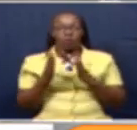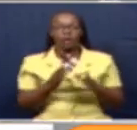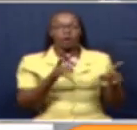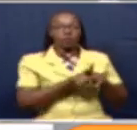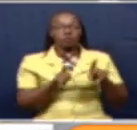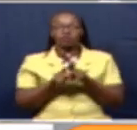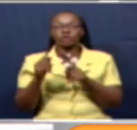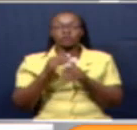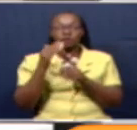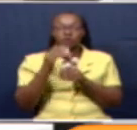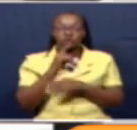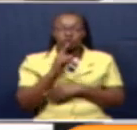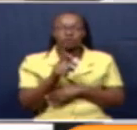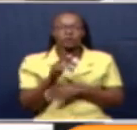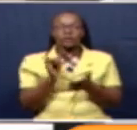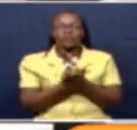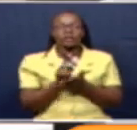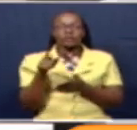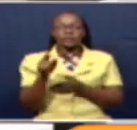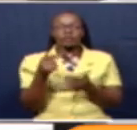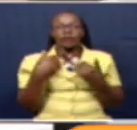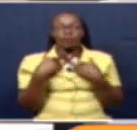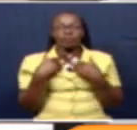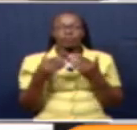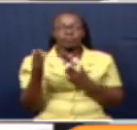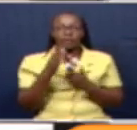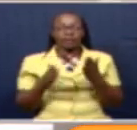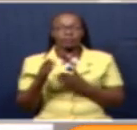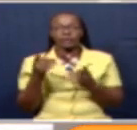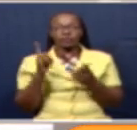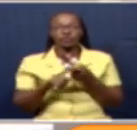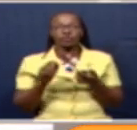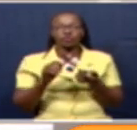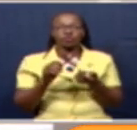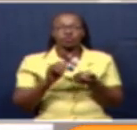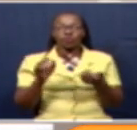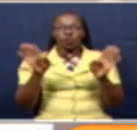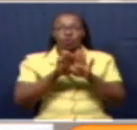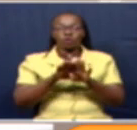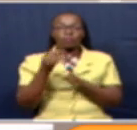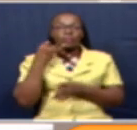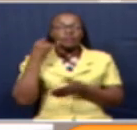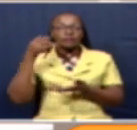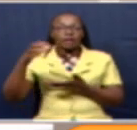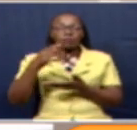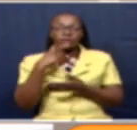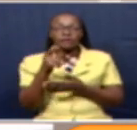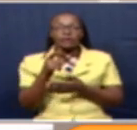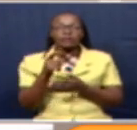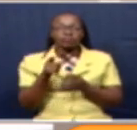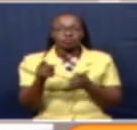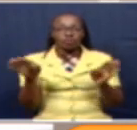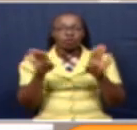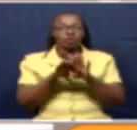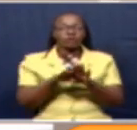it has taken steps to restock its premises to previous levels of trading. Nakumatt says the move to close down the branch has hurt its